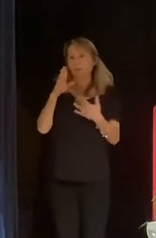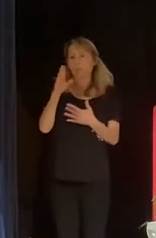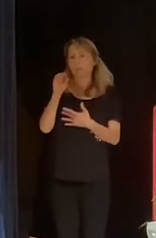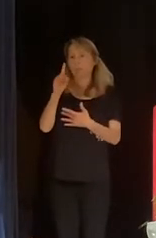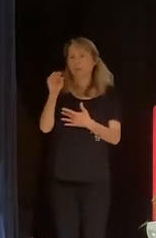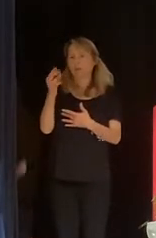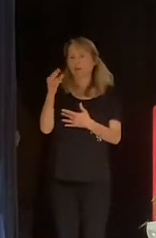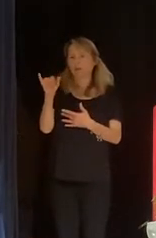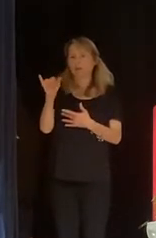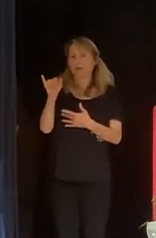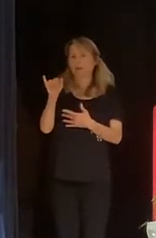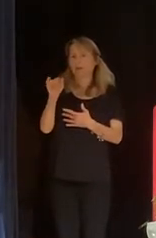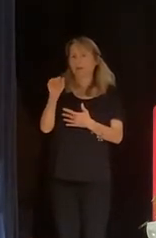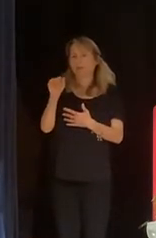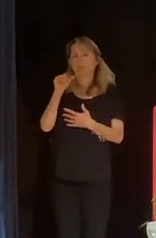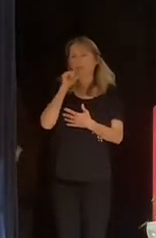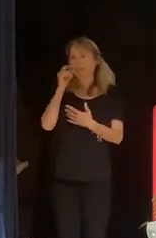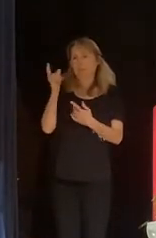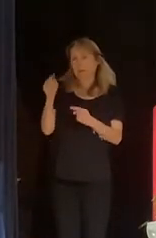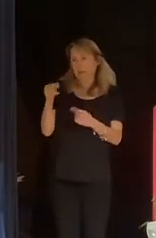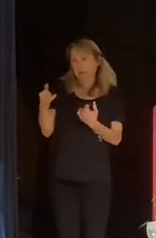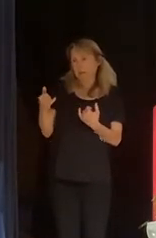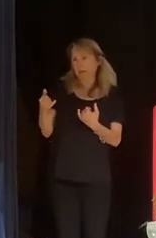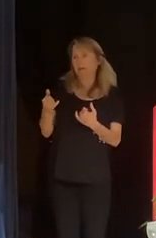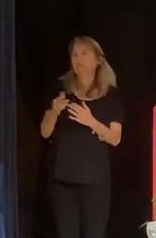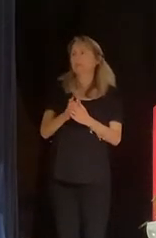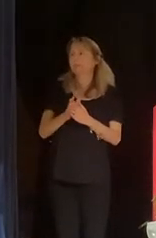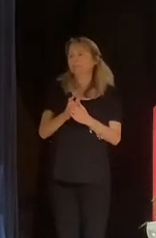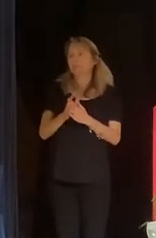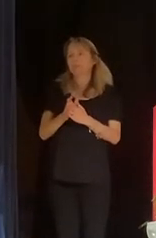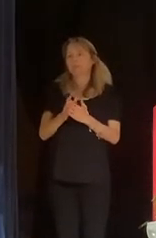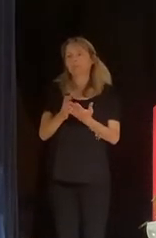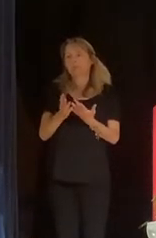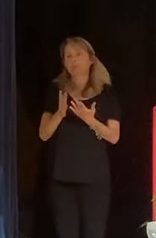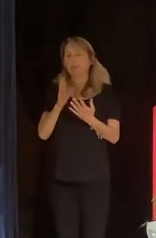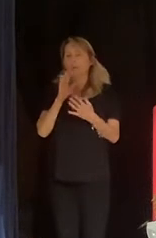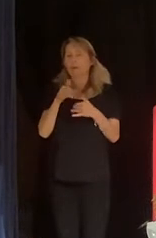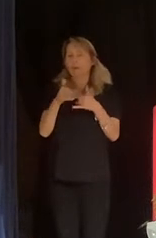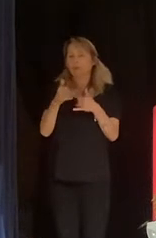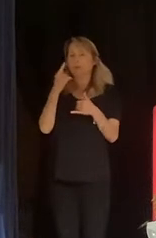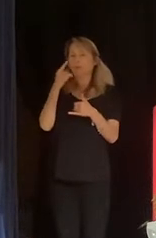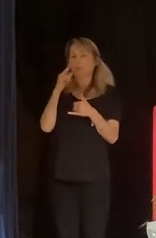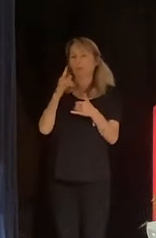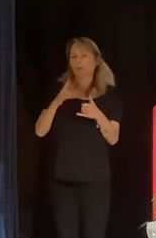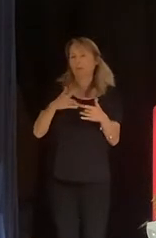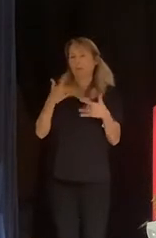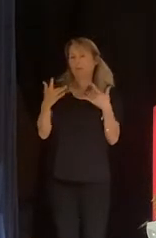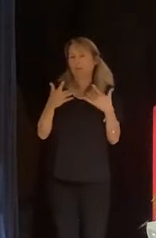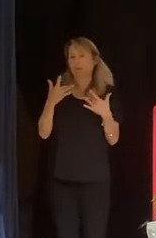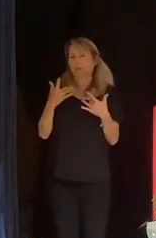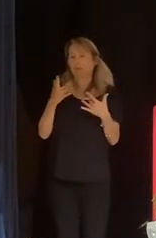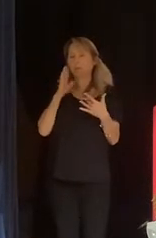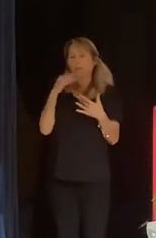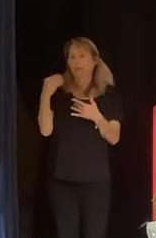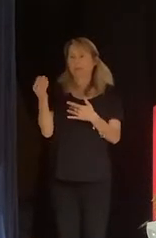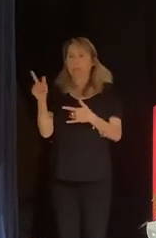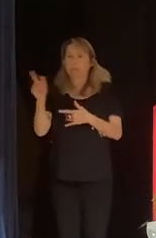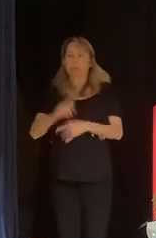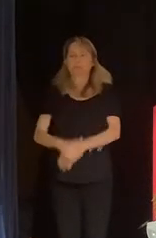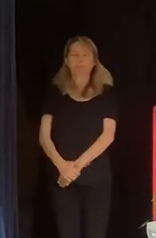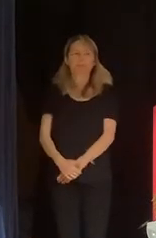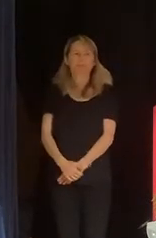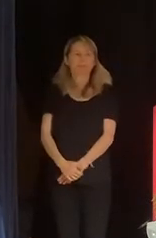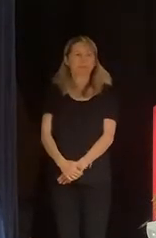Budi Mahmood was not available to come this evening, but he would have received the award for enthusiasm, and he will get it upon his return.